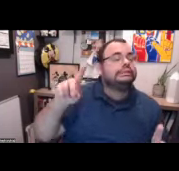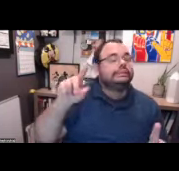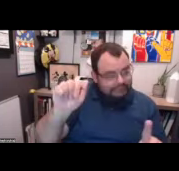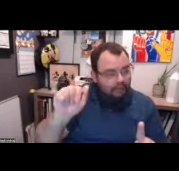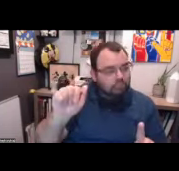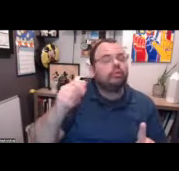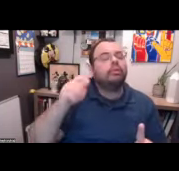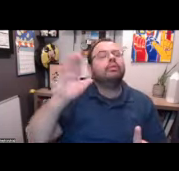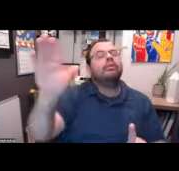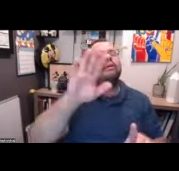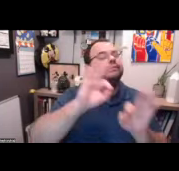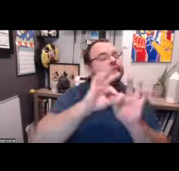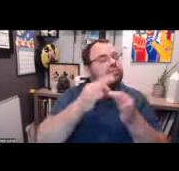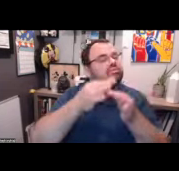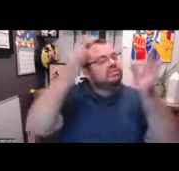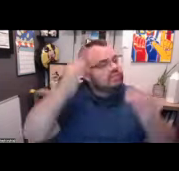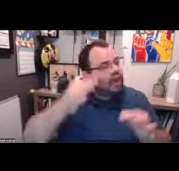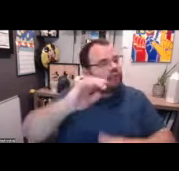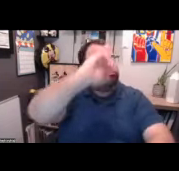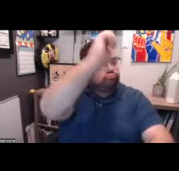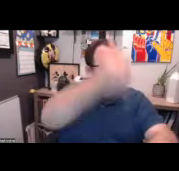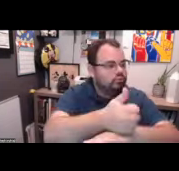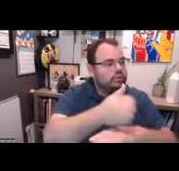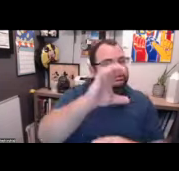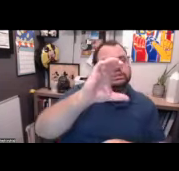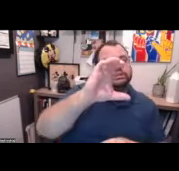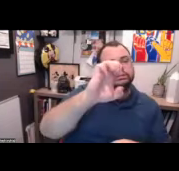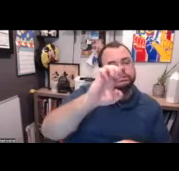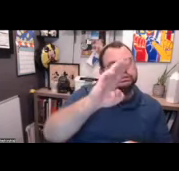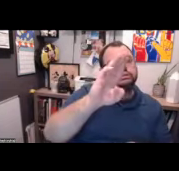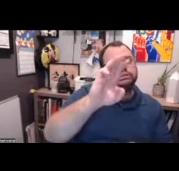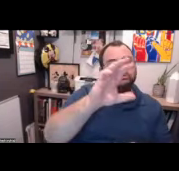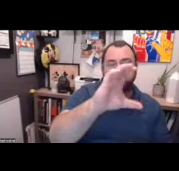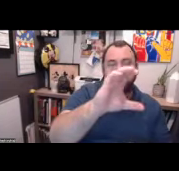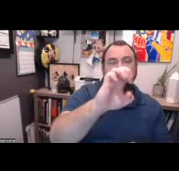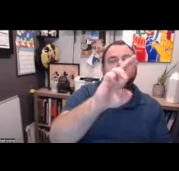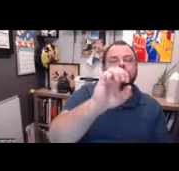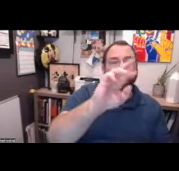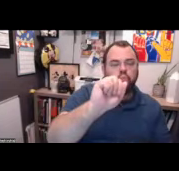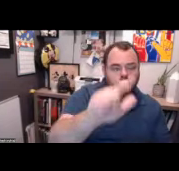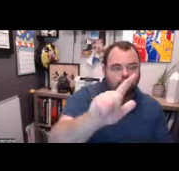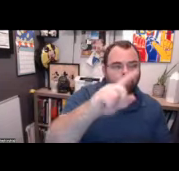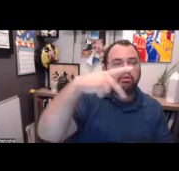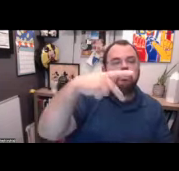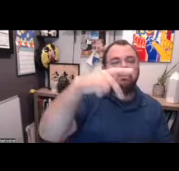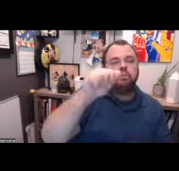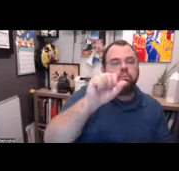girl who had cerebral palsy, and they decided